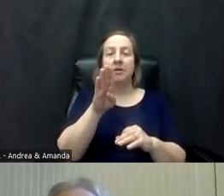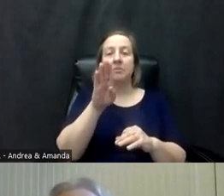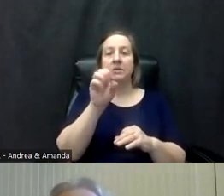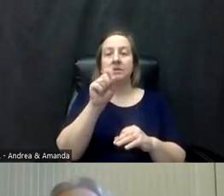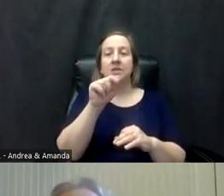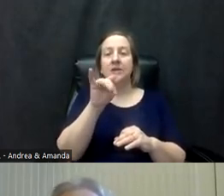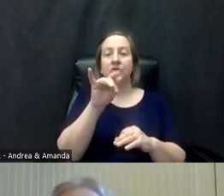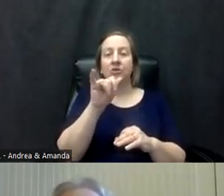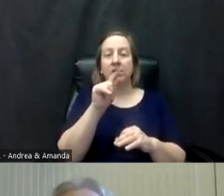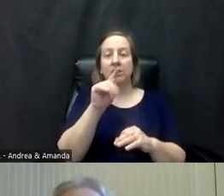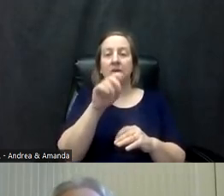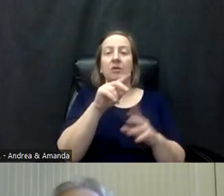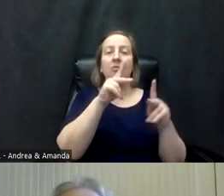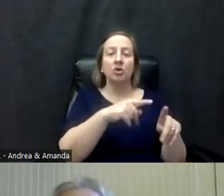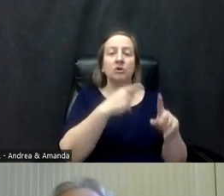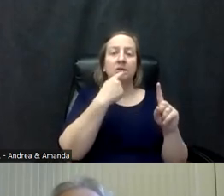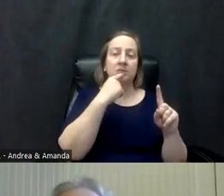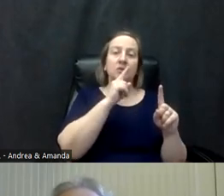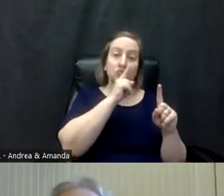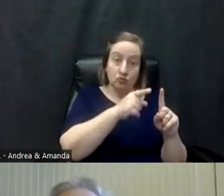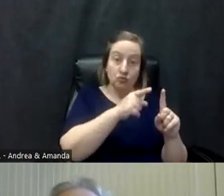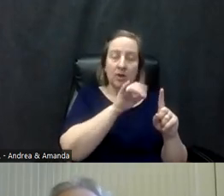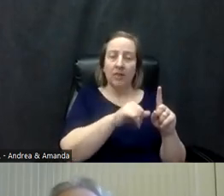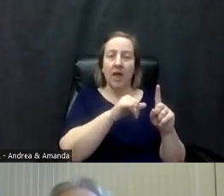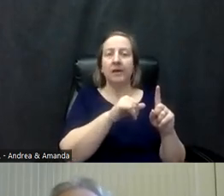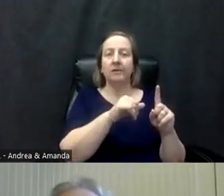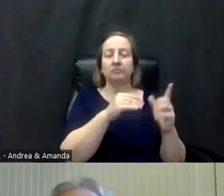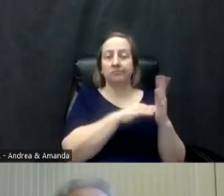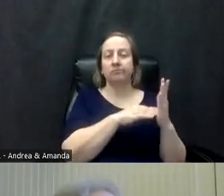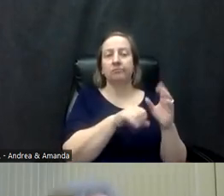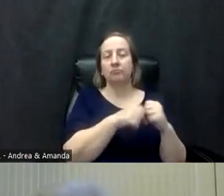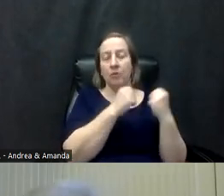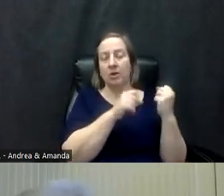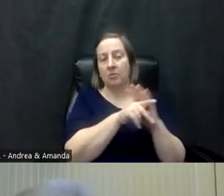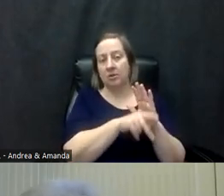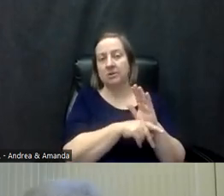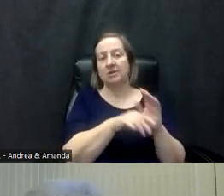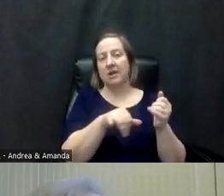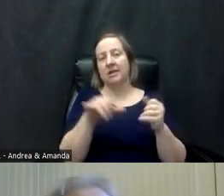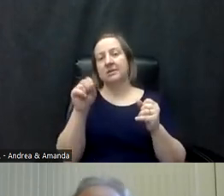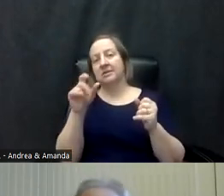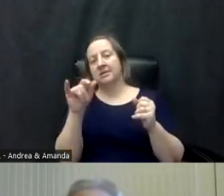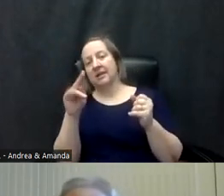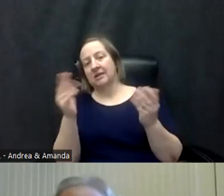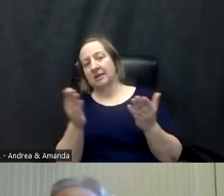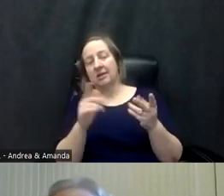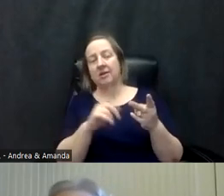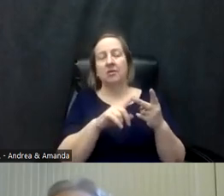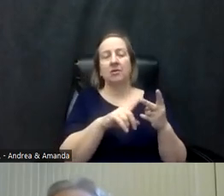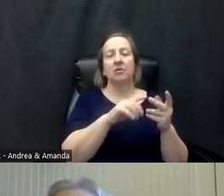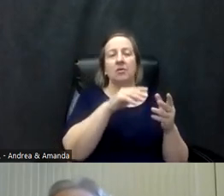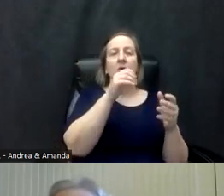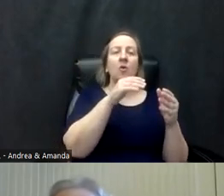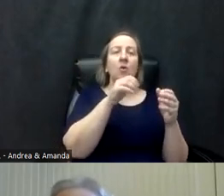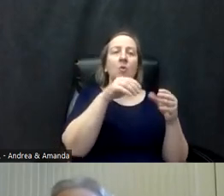said is true and the officer violated policy. We call that sustained here in Portland. One is within guidelines. We call that exonerated here.